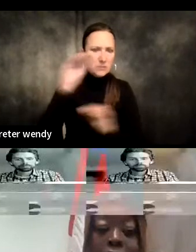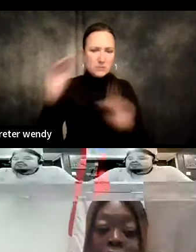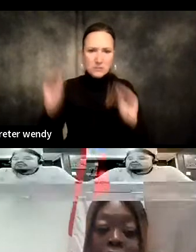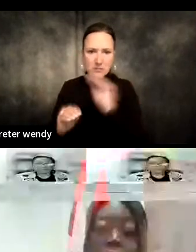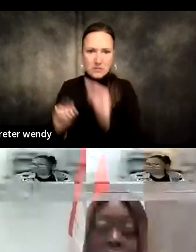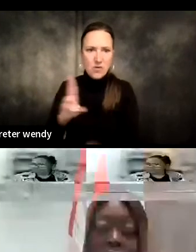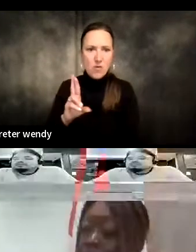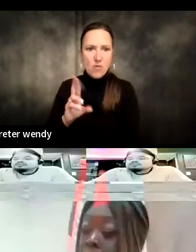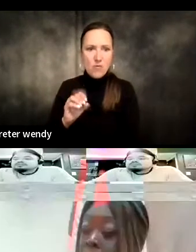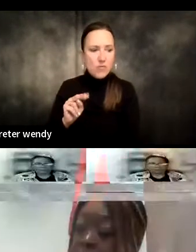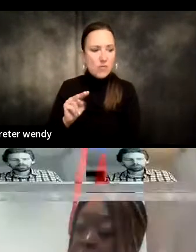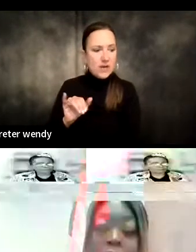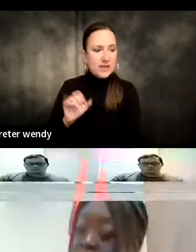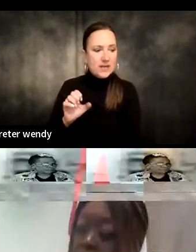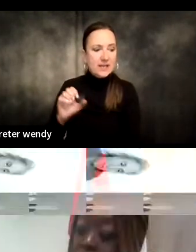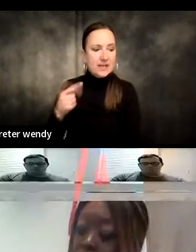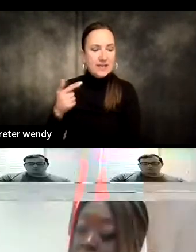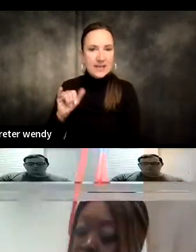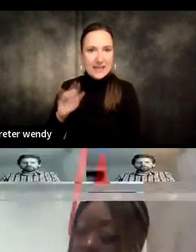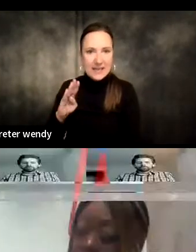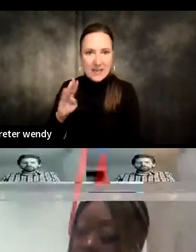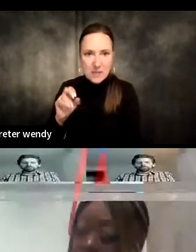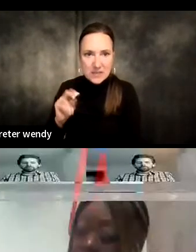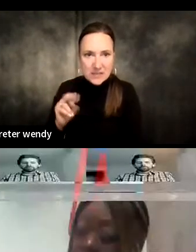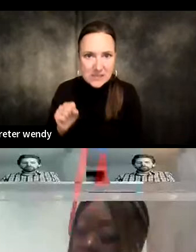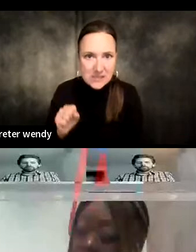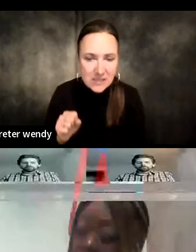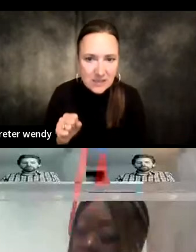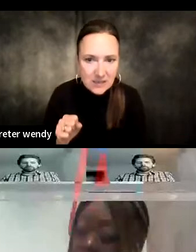Ronnie Gibbons, you have